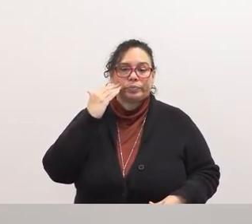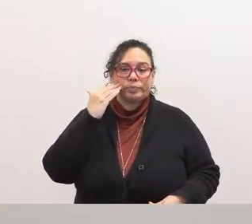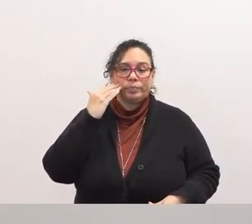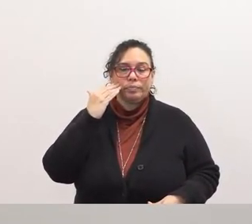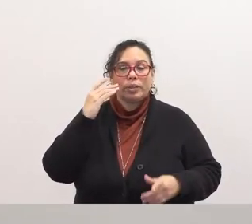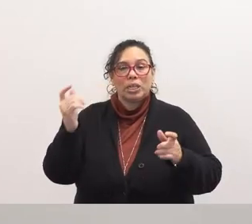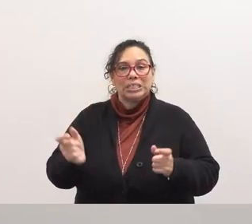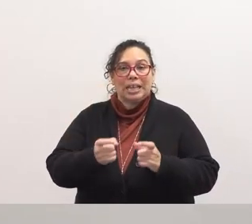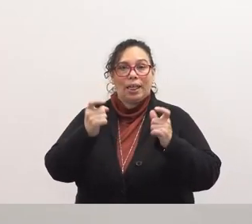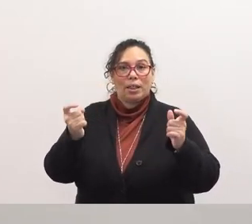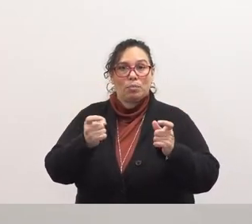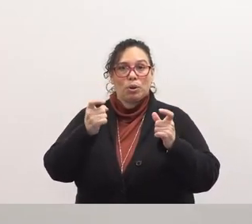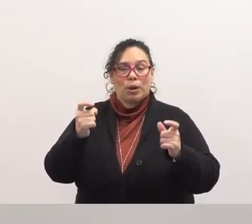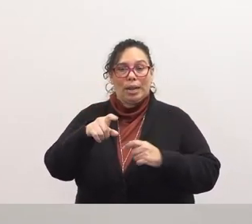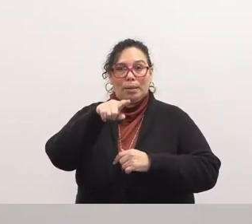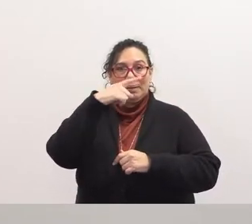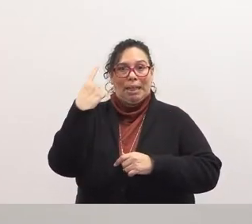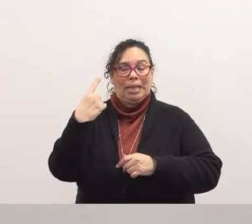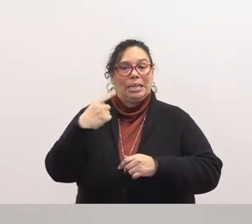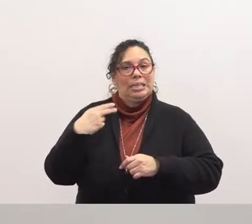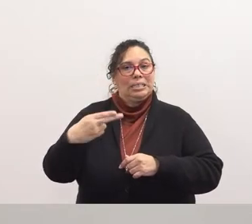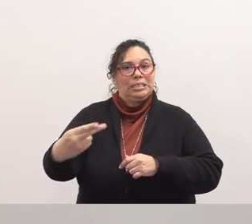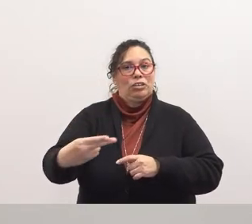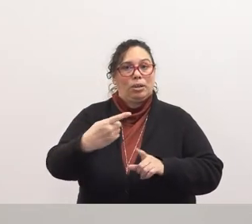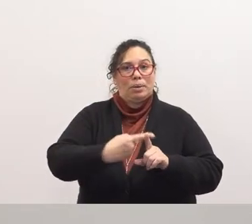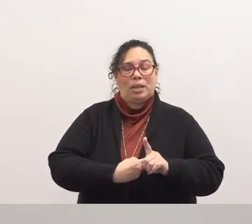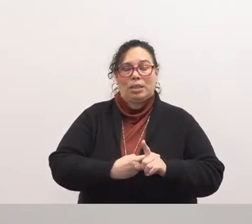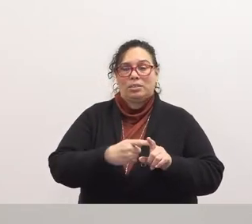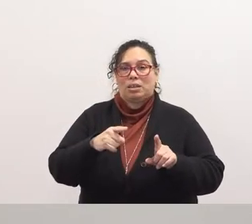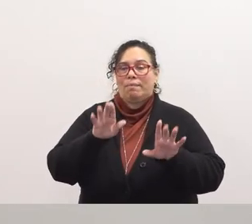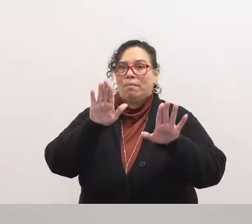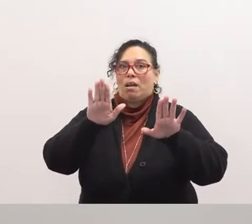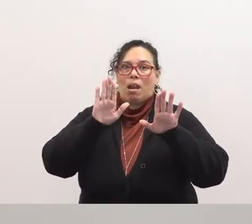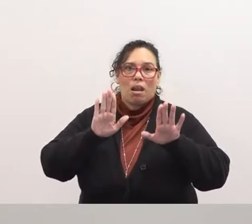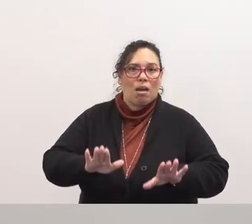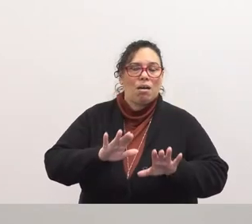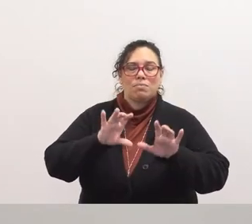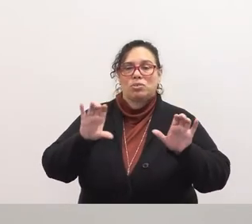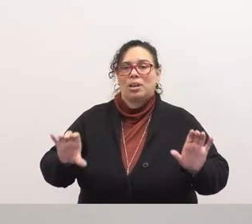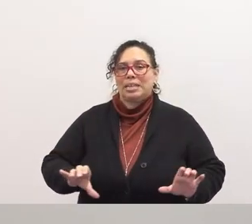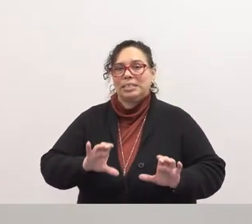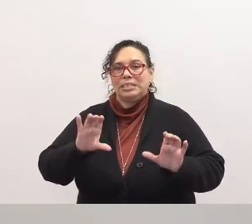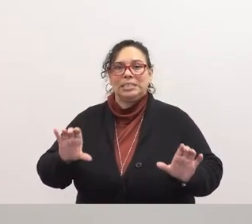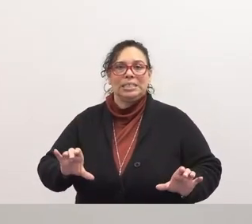were celebrating Black History Month. We had some phenomenal activities,